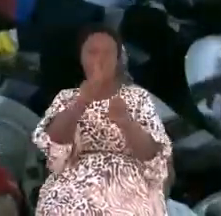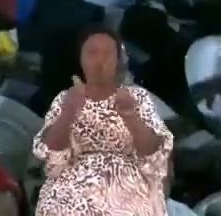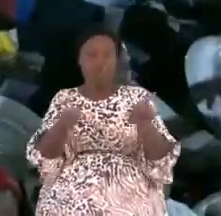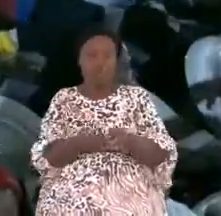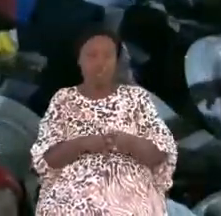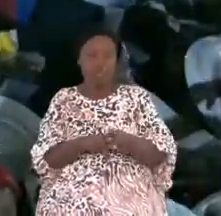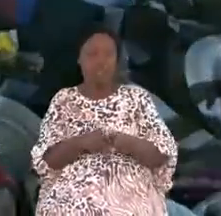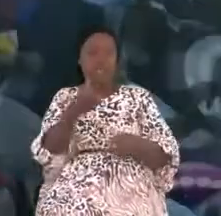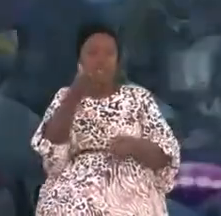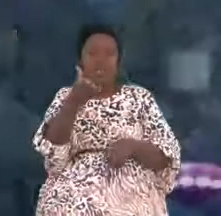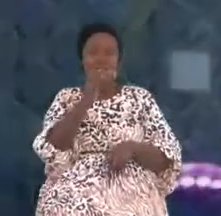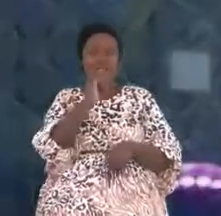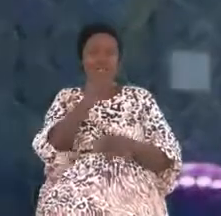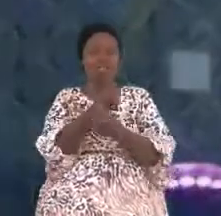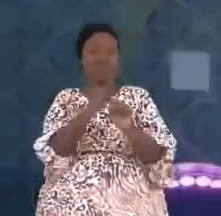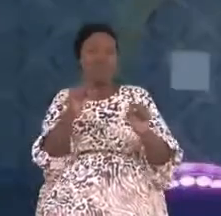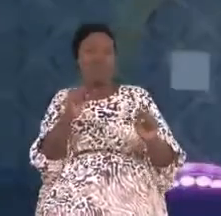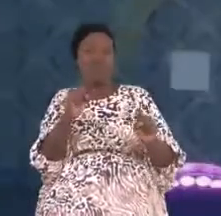salvation